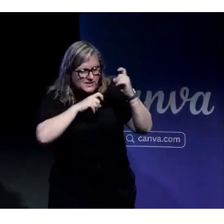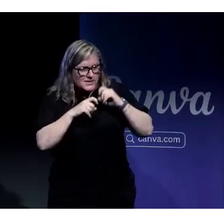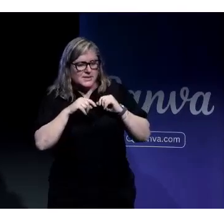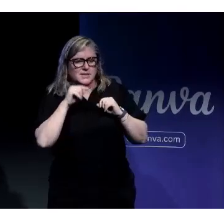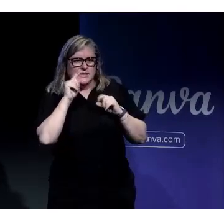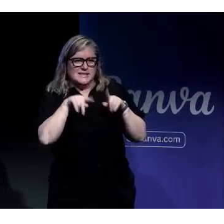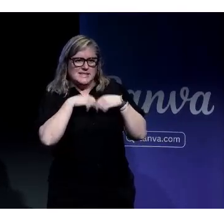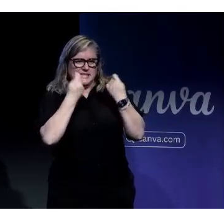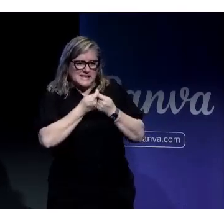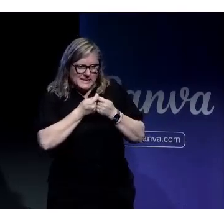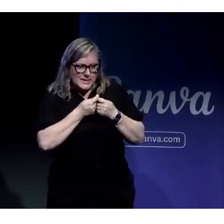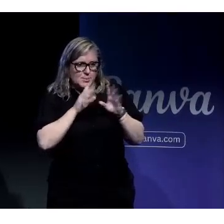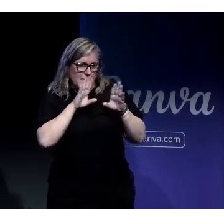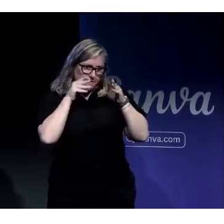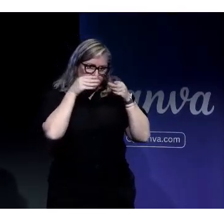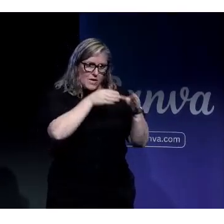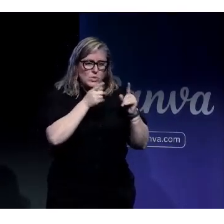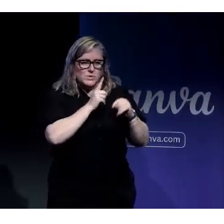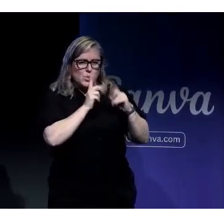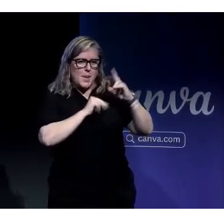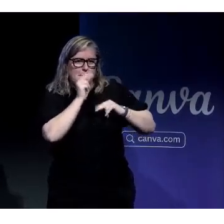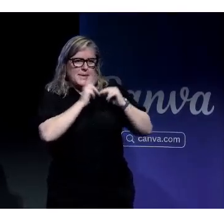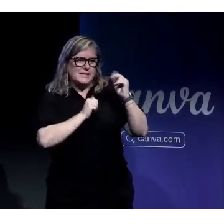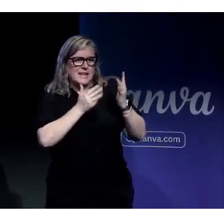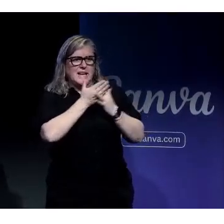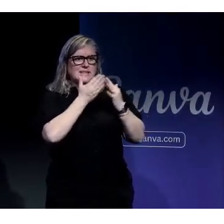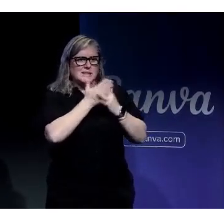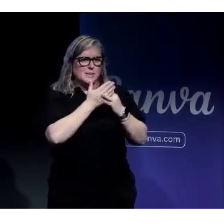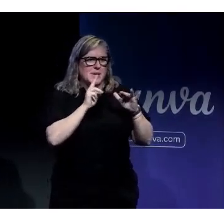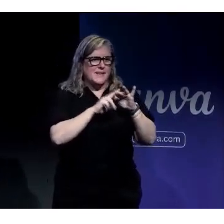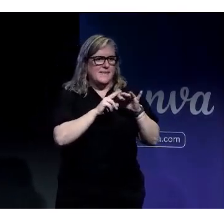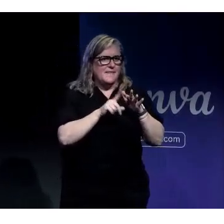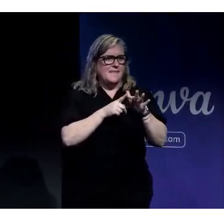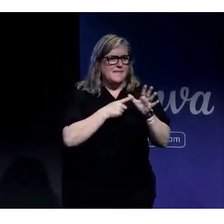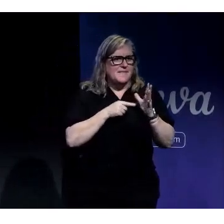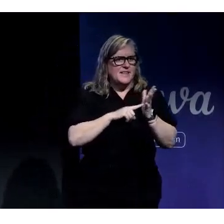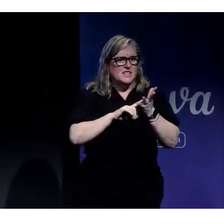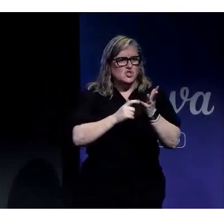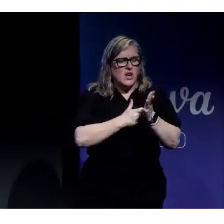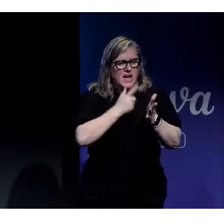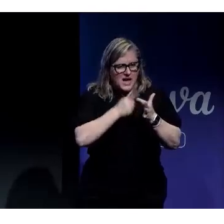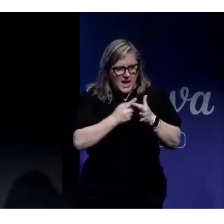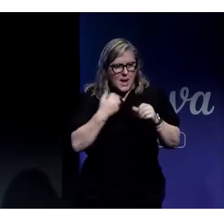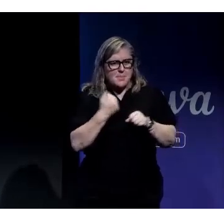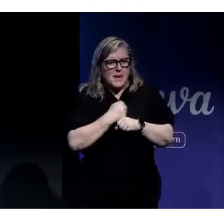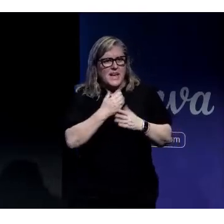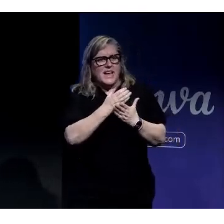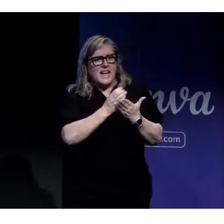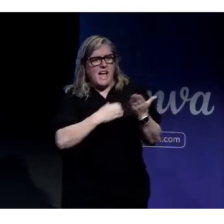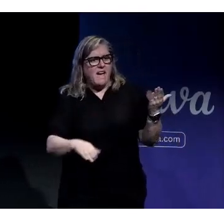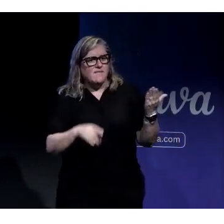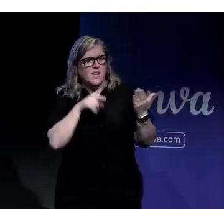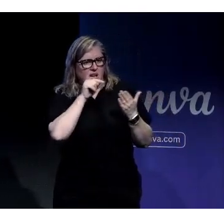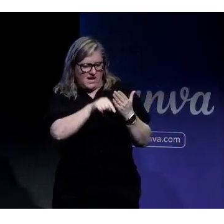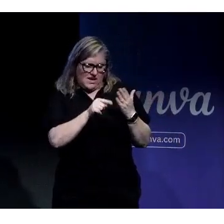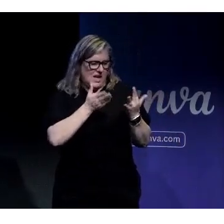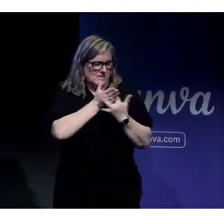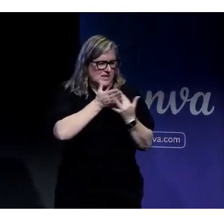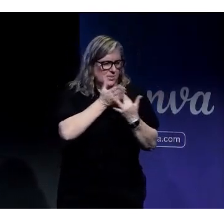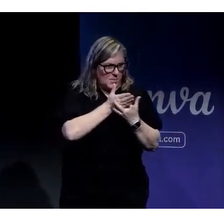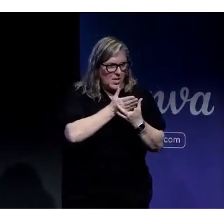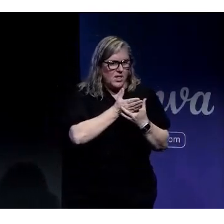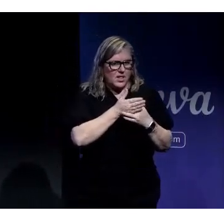focused on building accessibility features, making the Canva editor accessible, and making the content produced in Canva